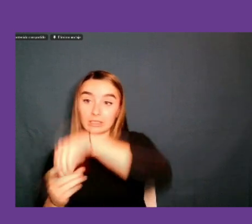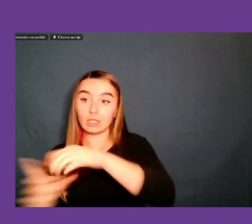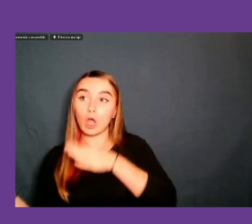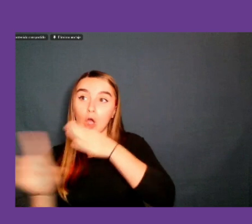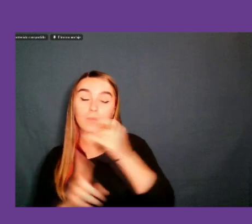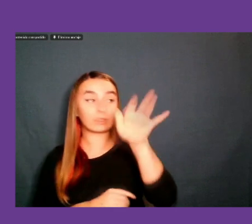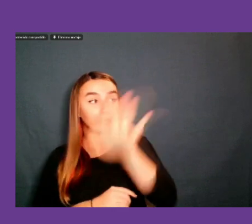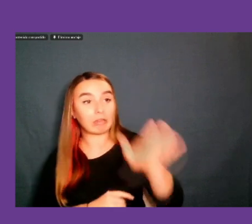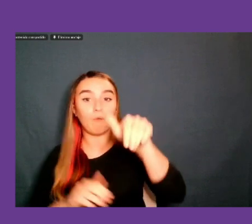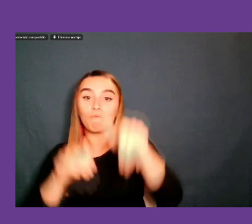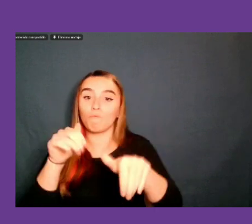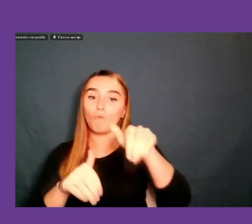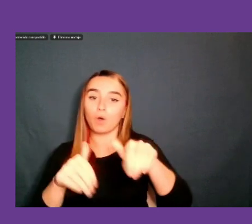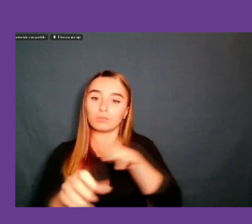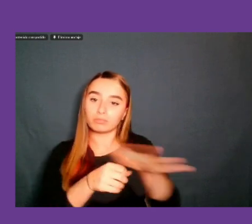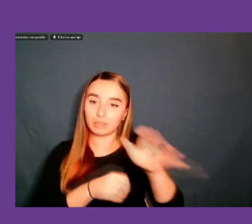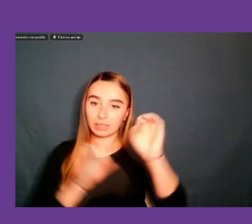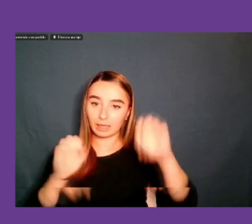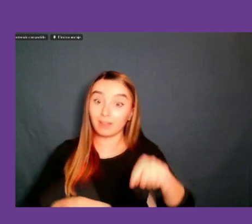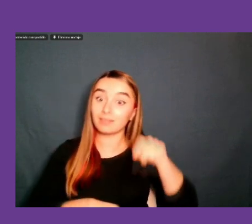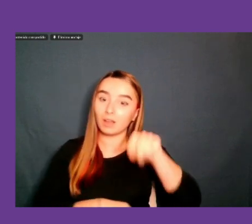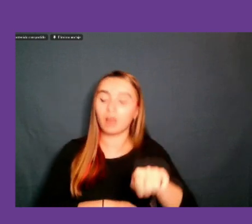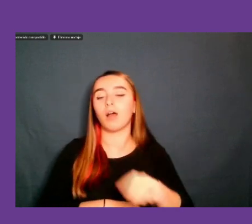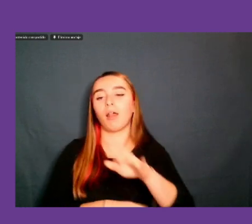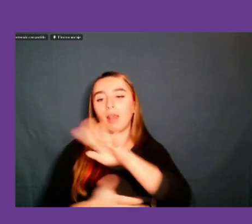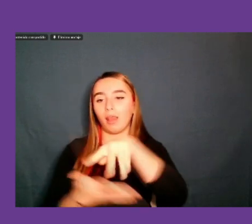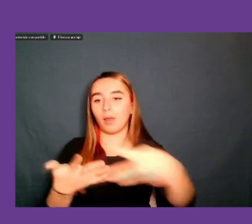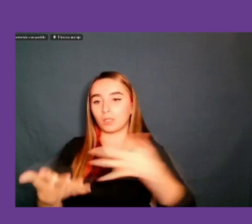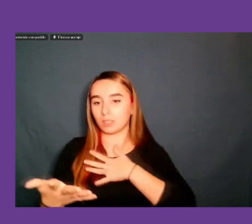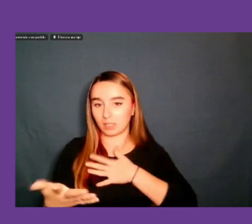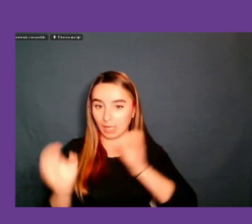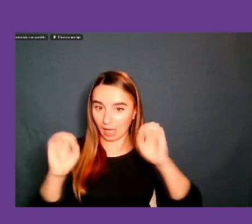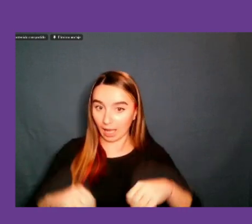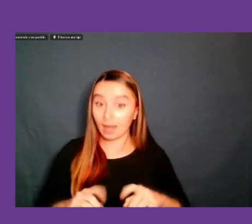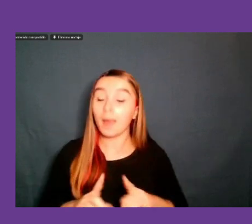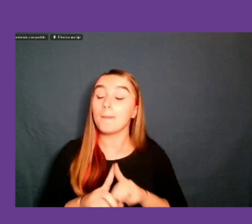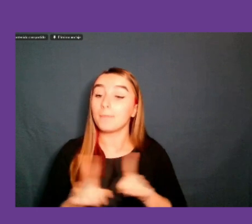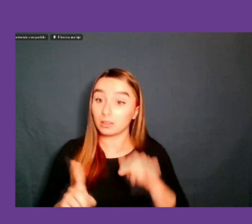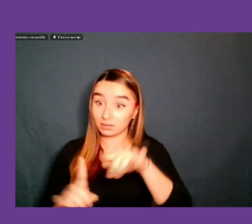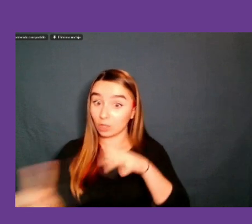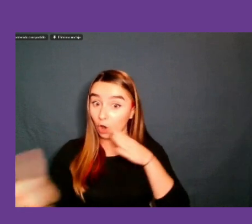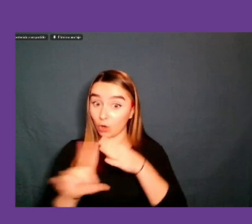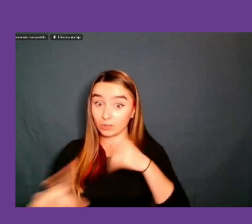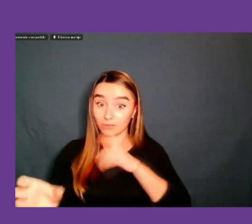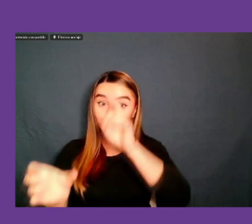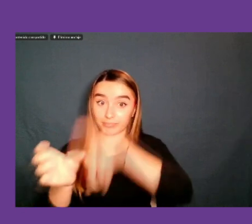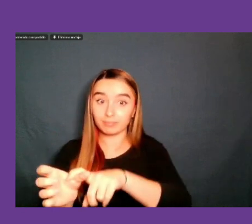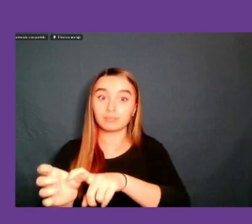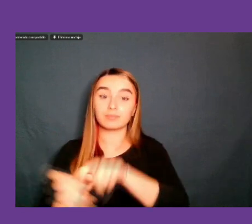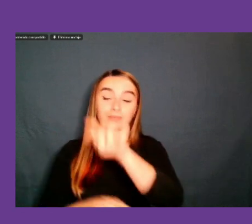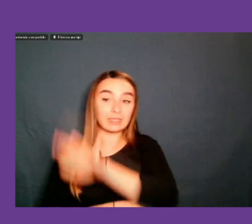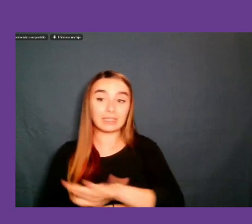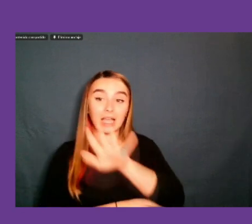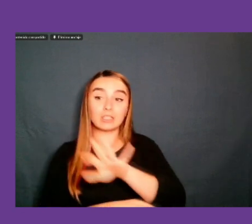and you can do that in your national language, but also to join the committee, the national delegation of